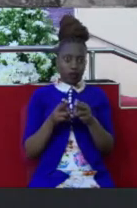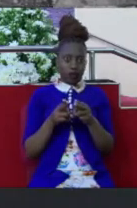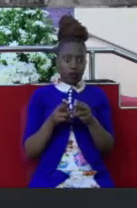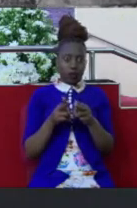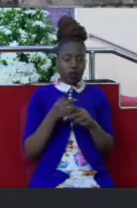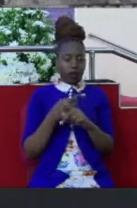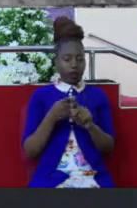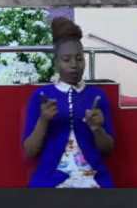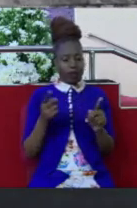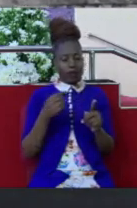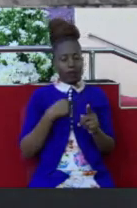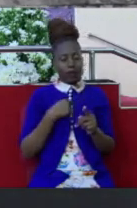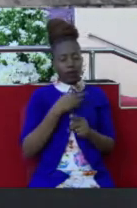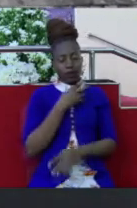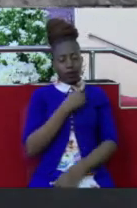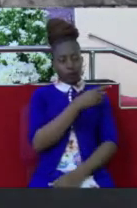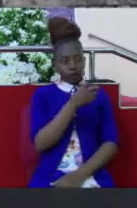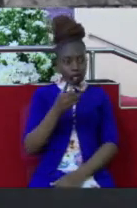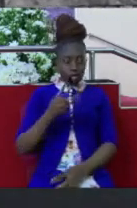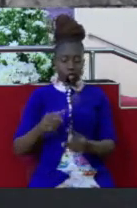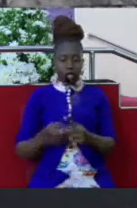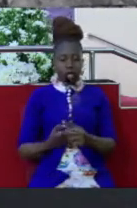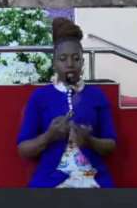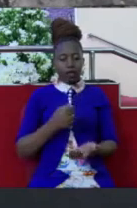ninataka uanze, helping the poor. Usaidie maskini.